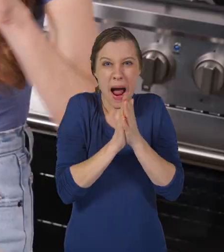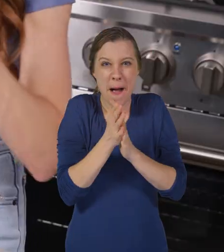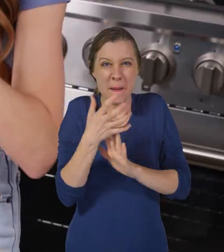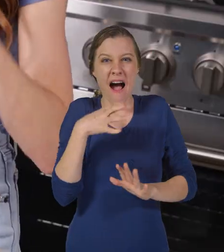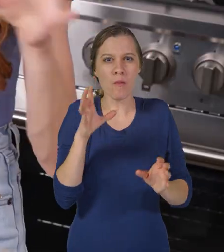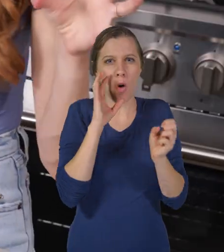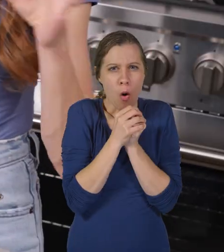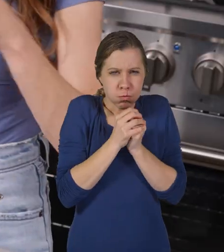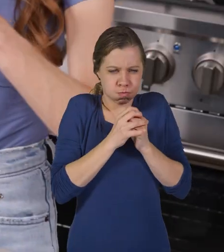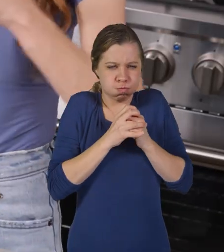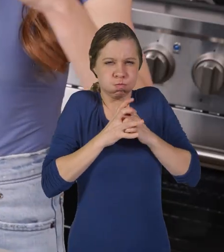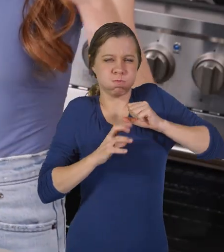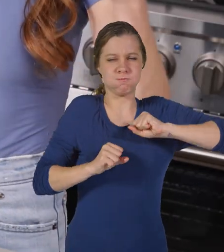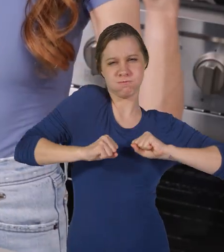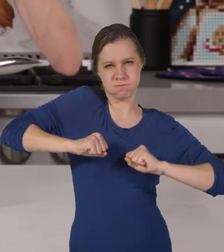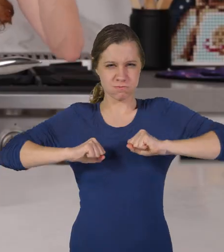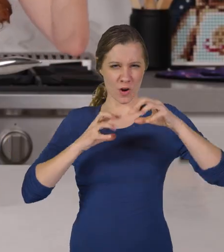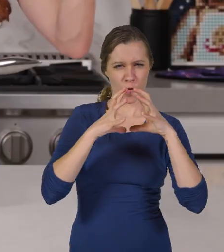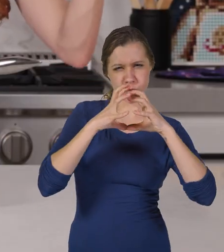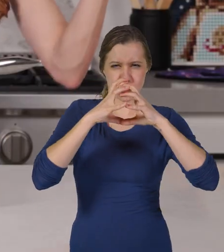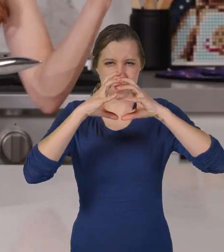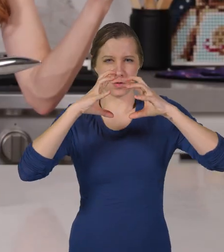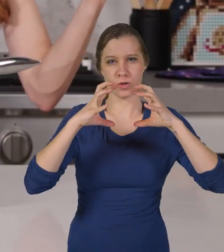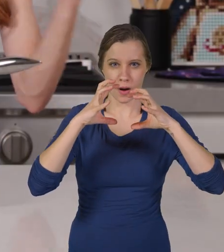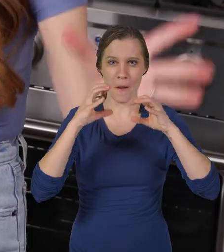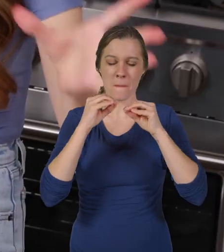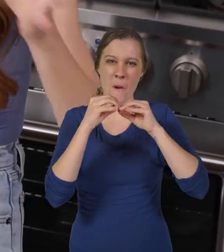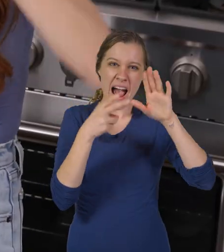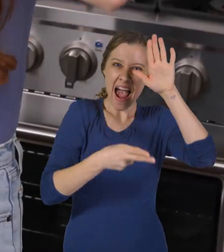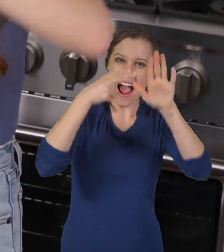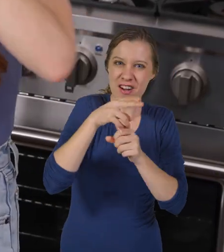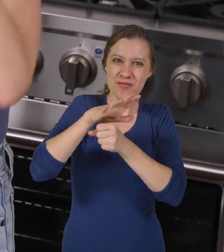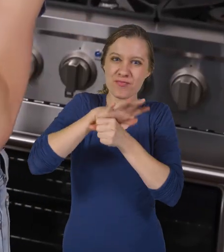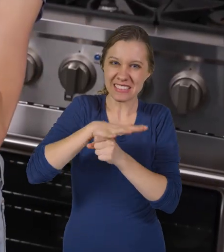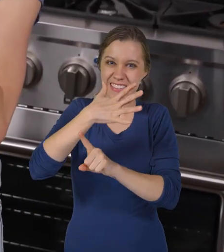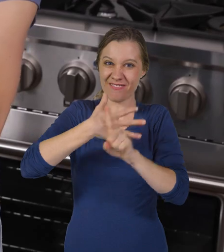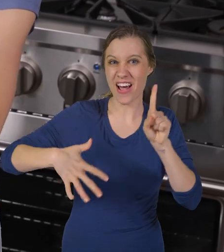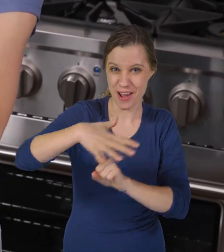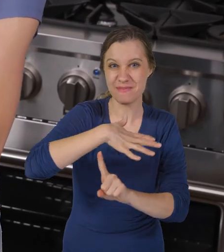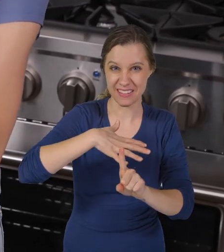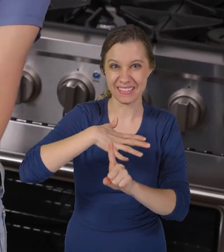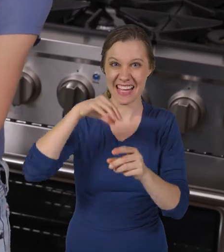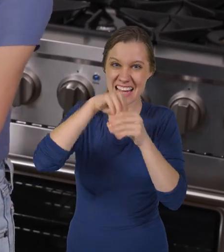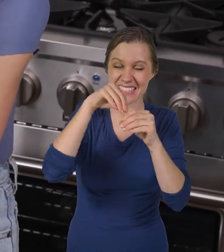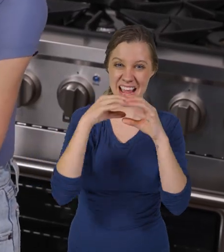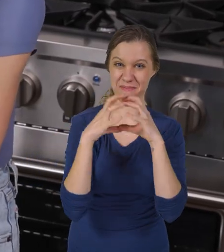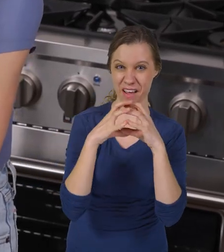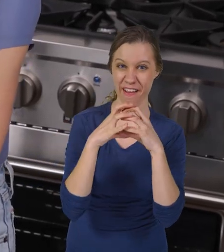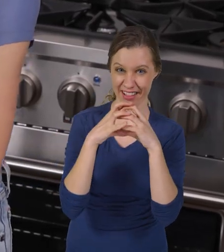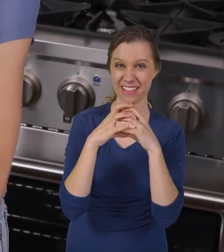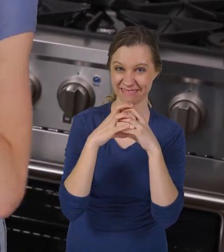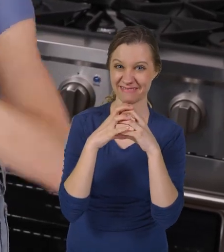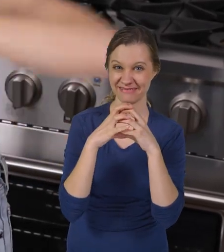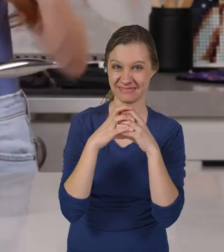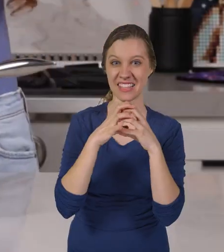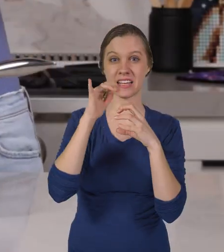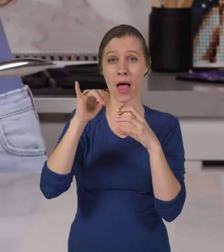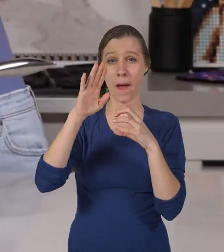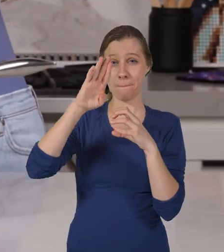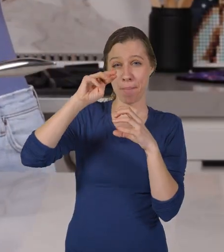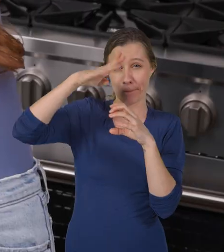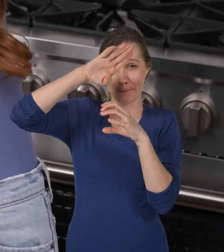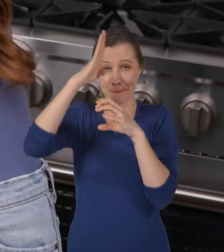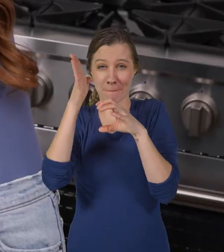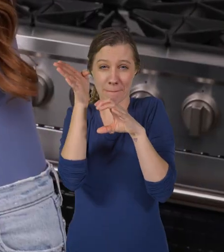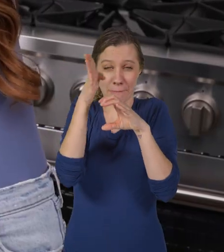air. And when air gets hot, it wants to take up more space. We created an even higher pressure environment inside of our ball. And